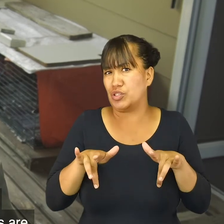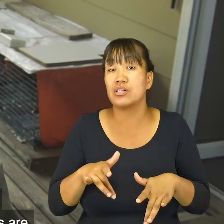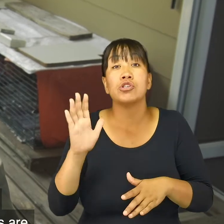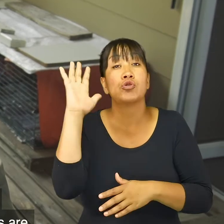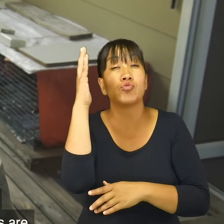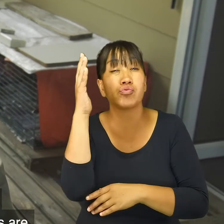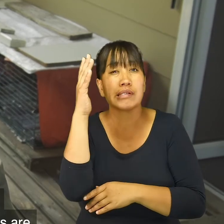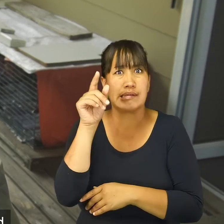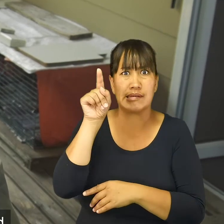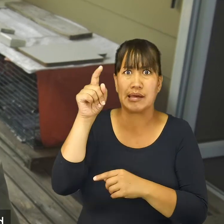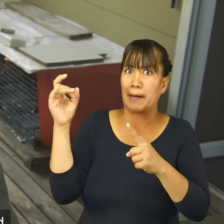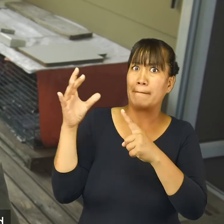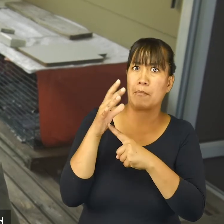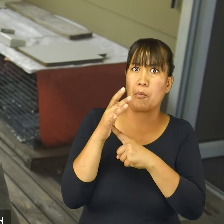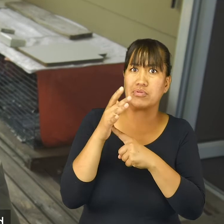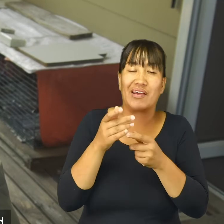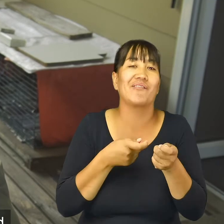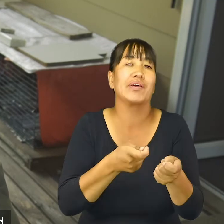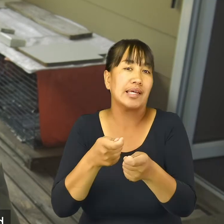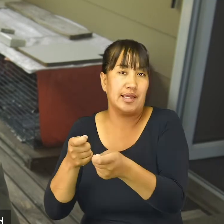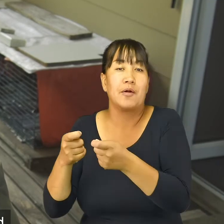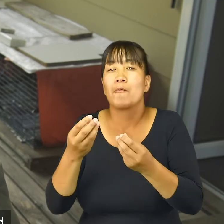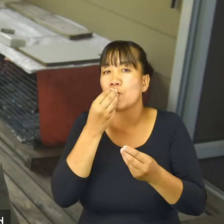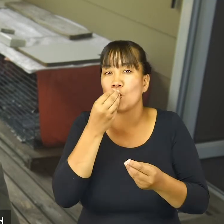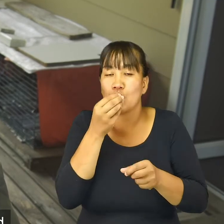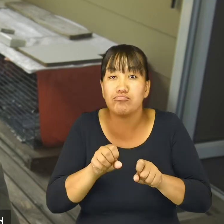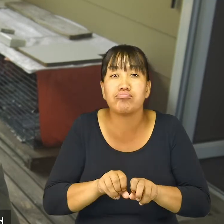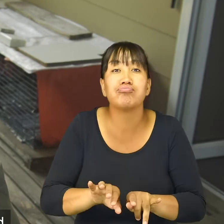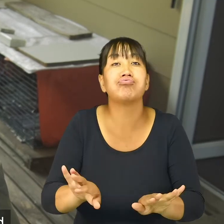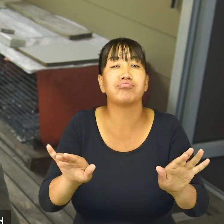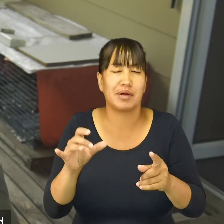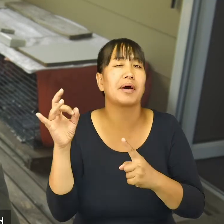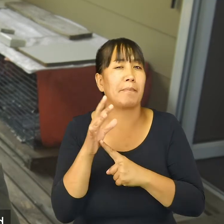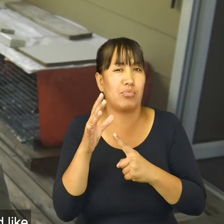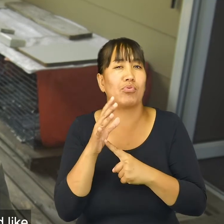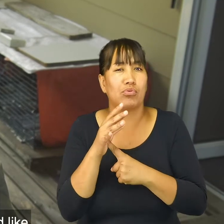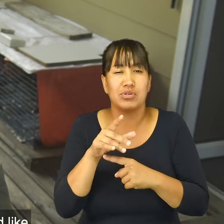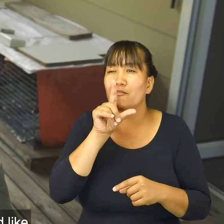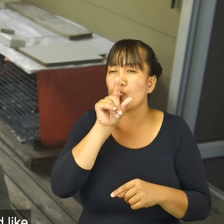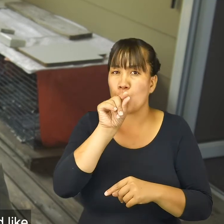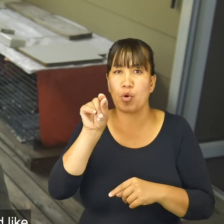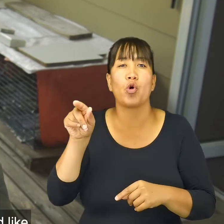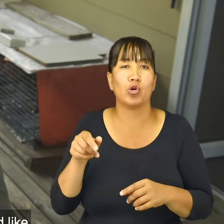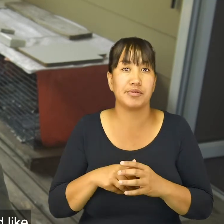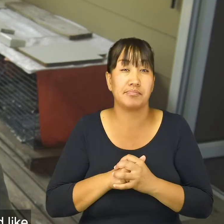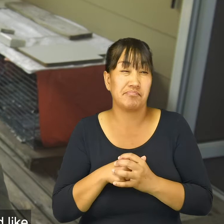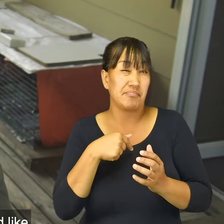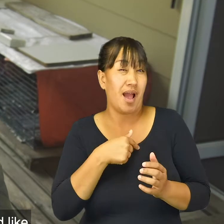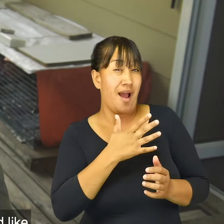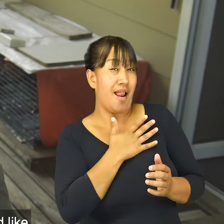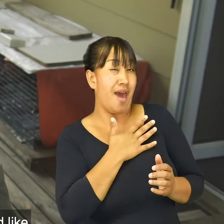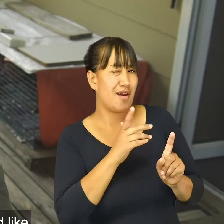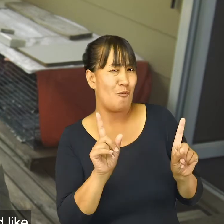the trees are what supply the living accommodation, the food and the safety to our wild birds out